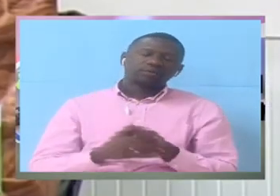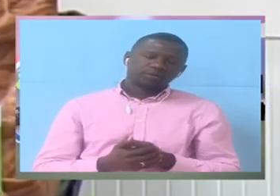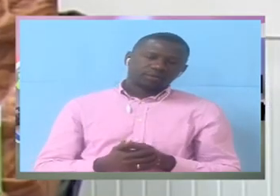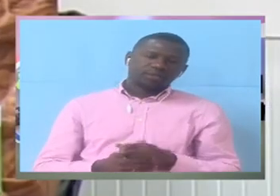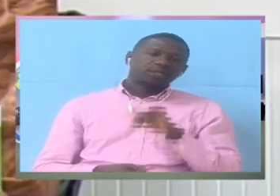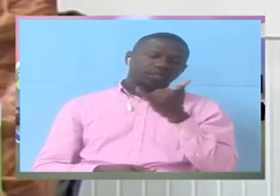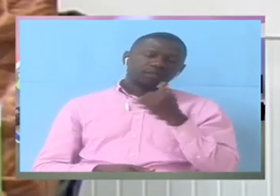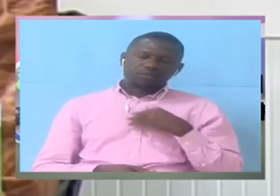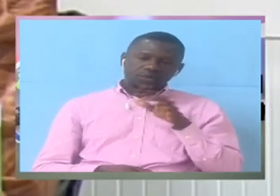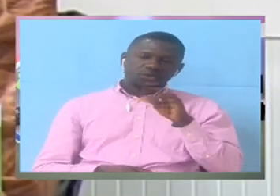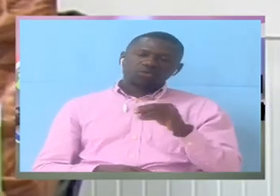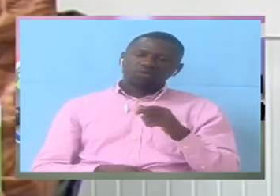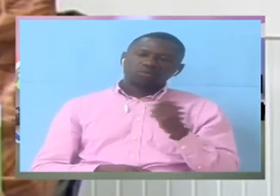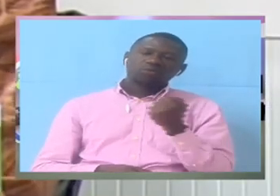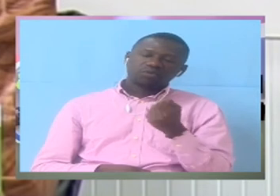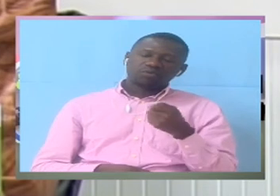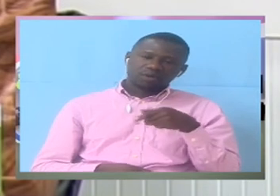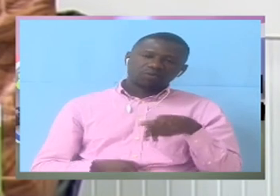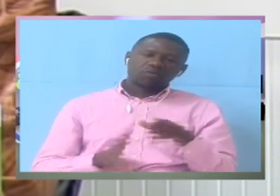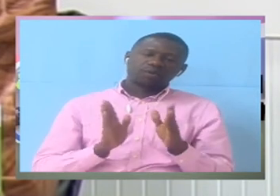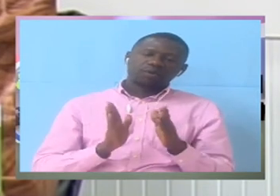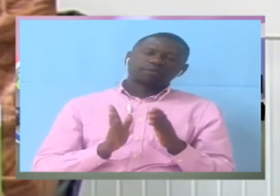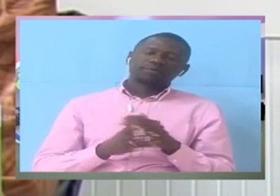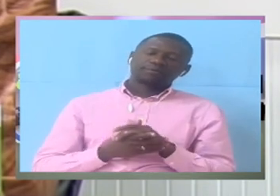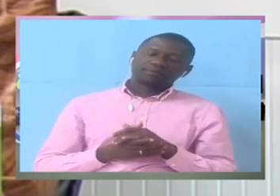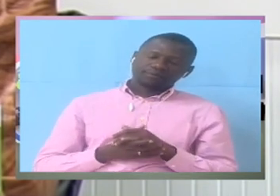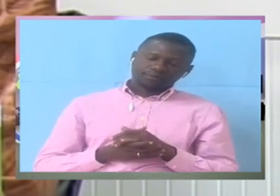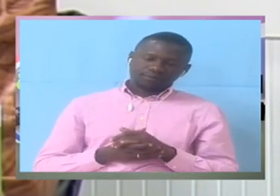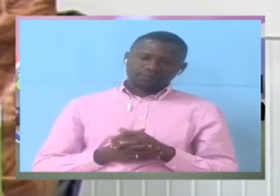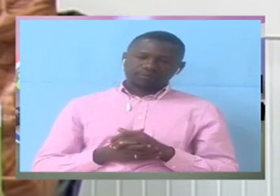Yes, I did it because of that. Okay. In fact,